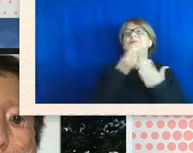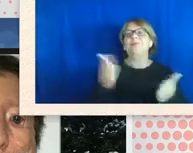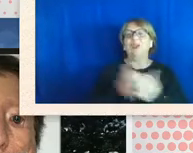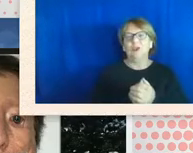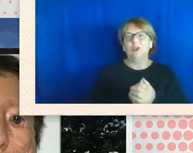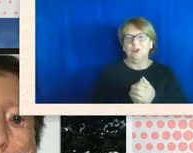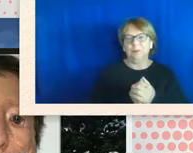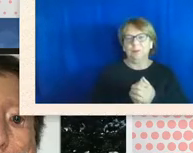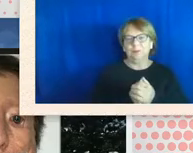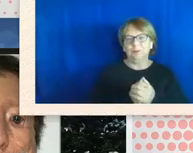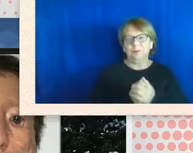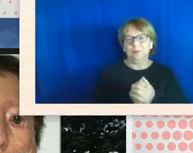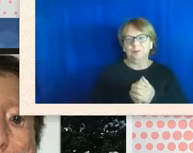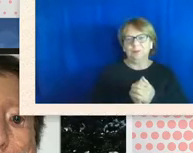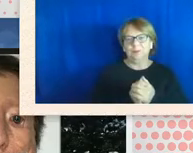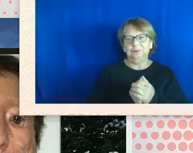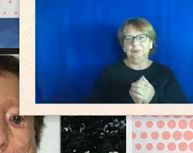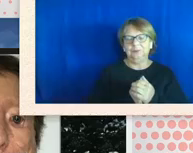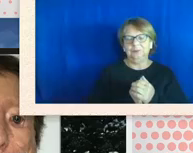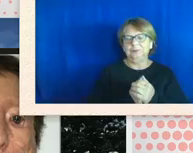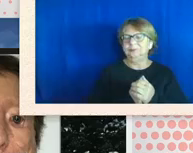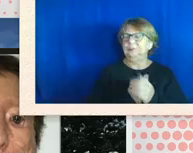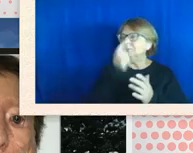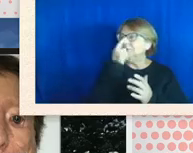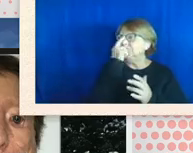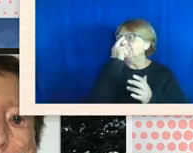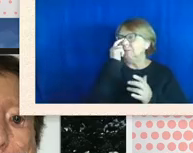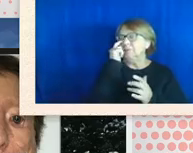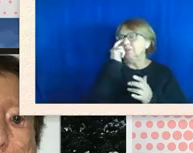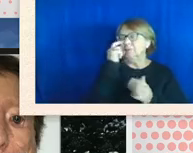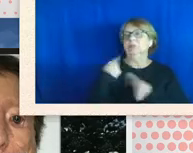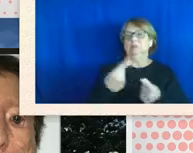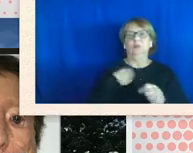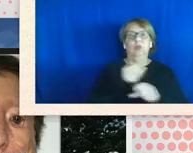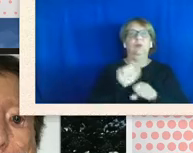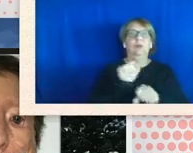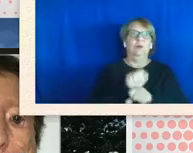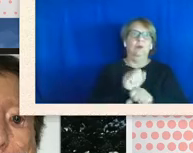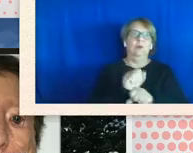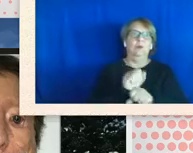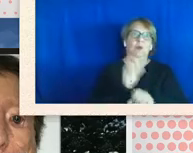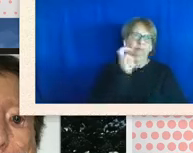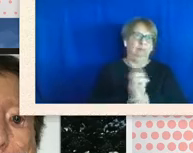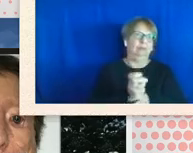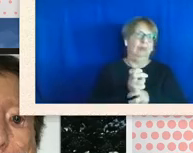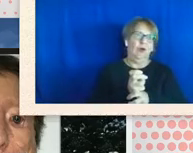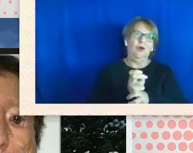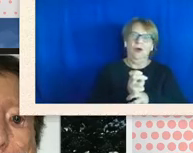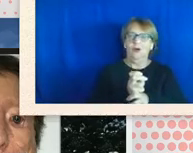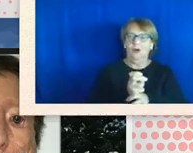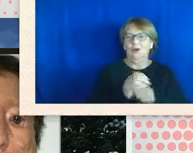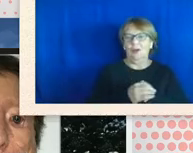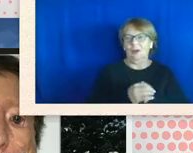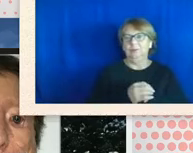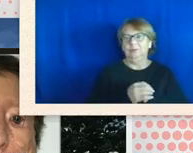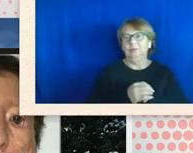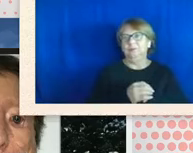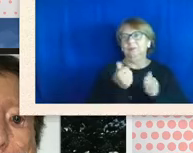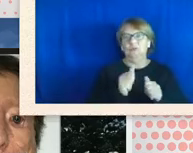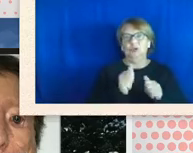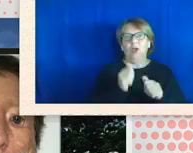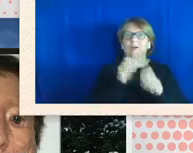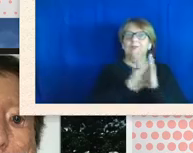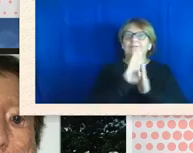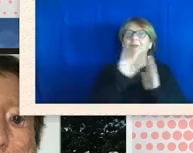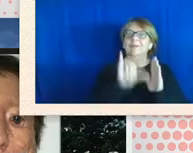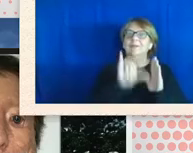you heard, we have been working diligently on enhancing the assessment process. And one of